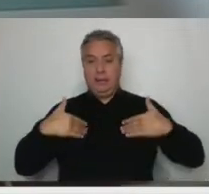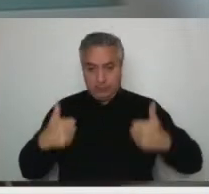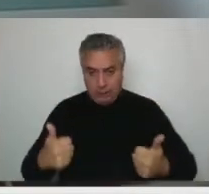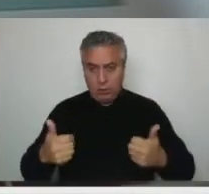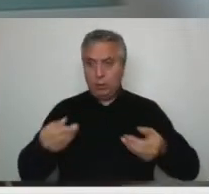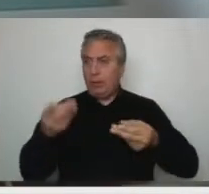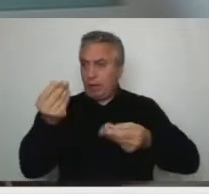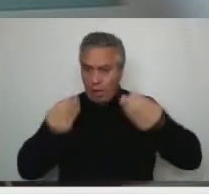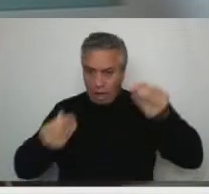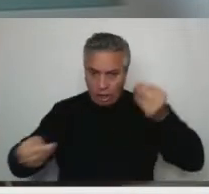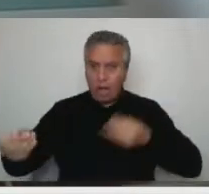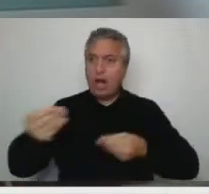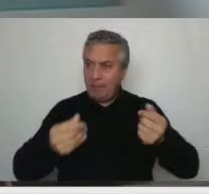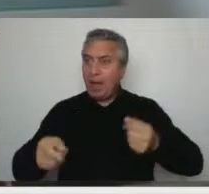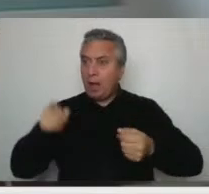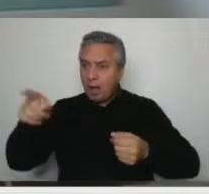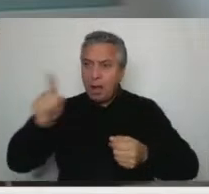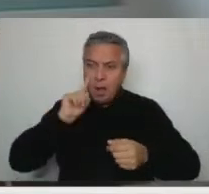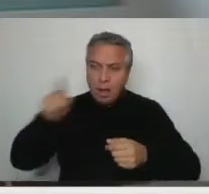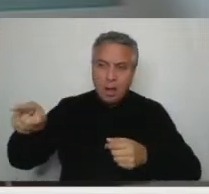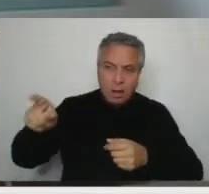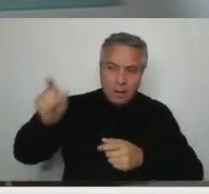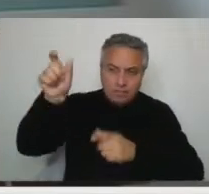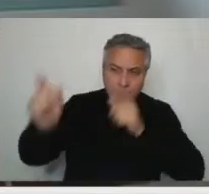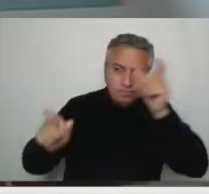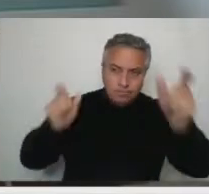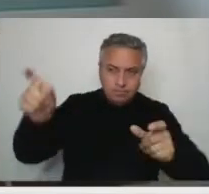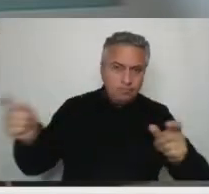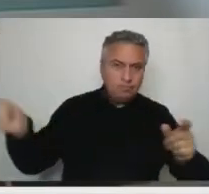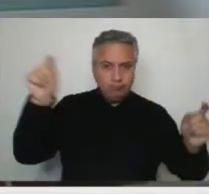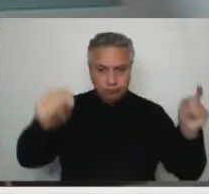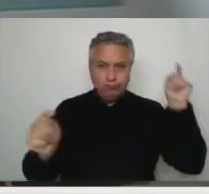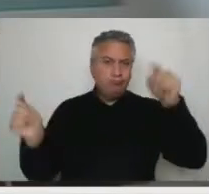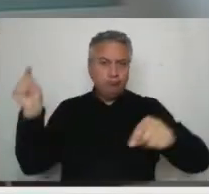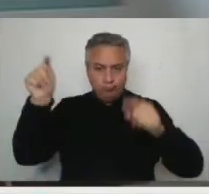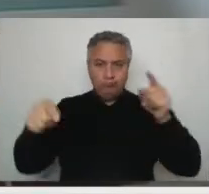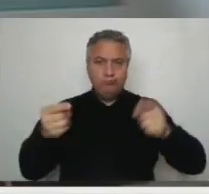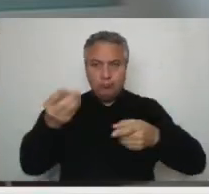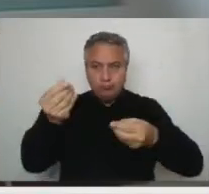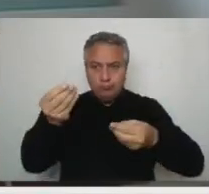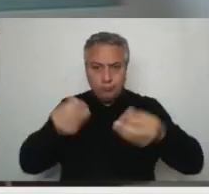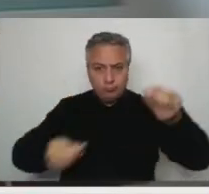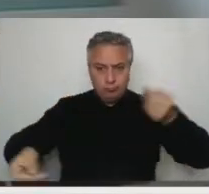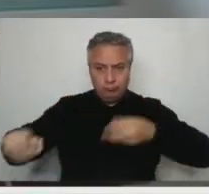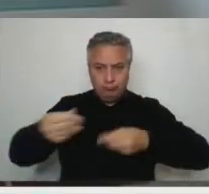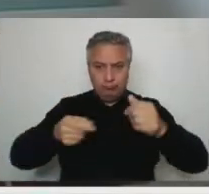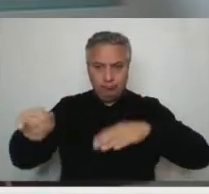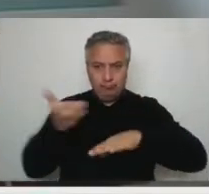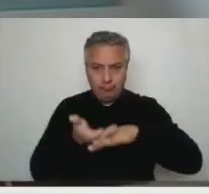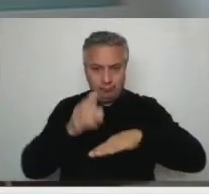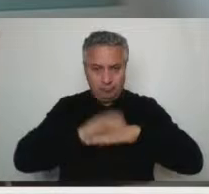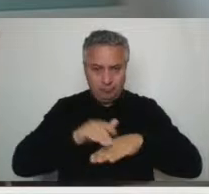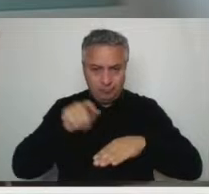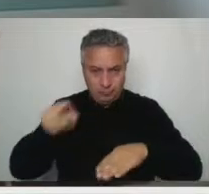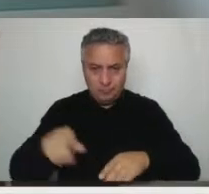the classic economist argument is you've got to improve health in order to get economic